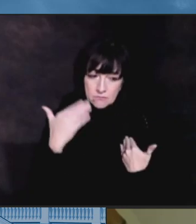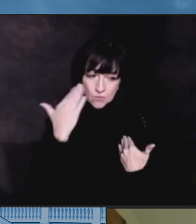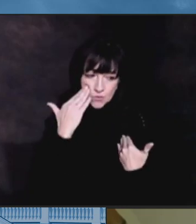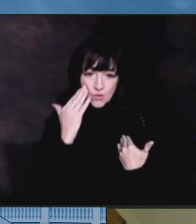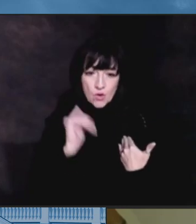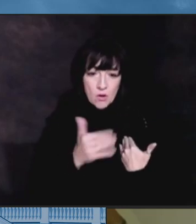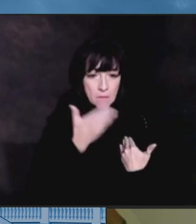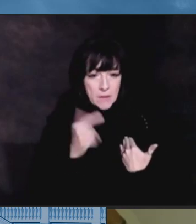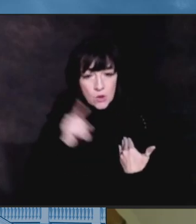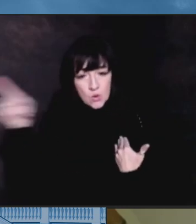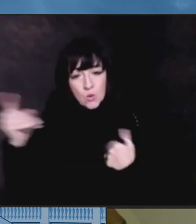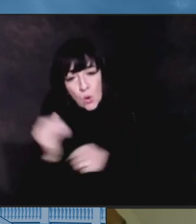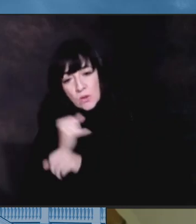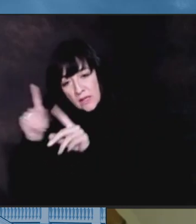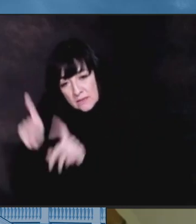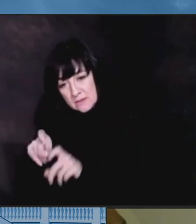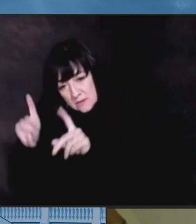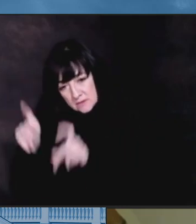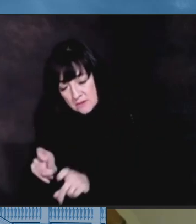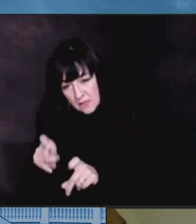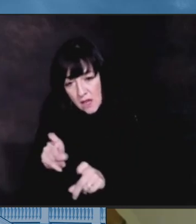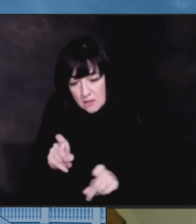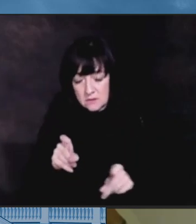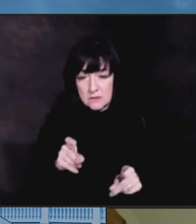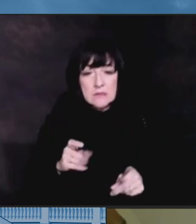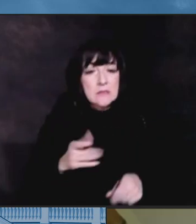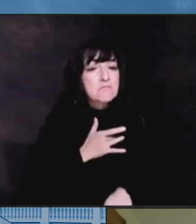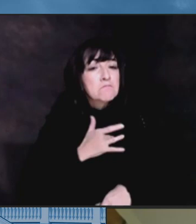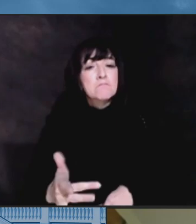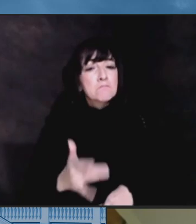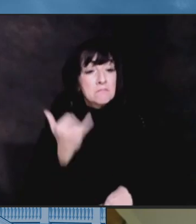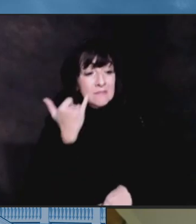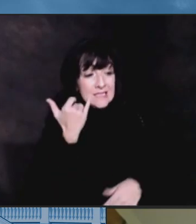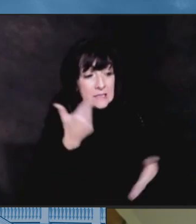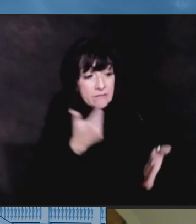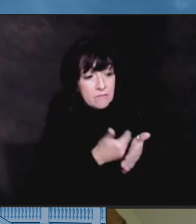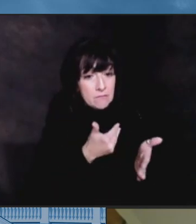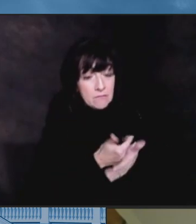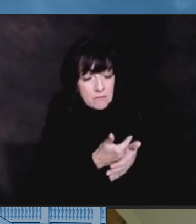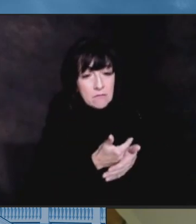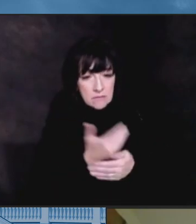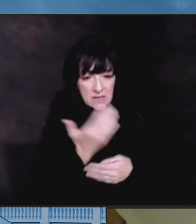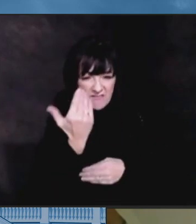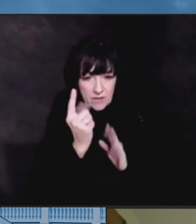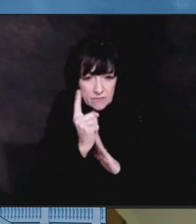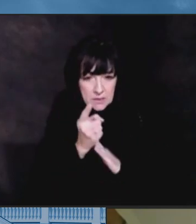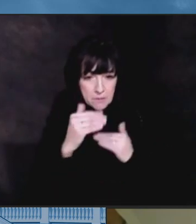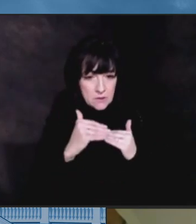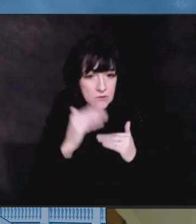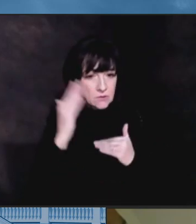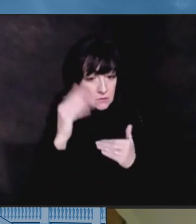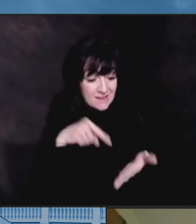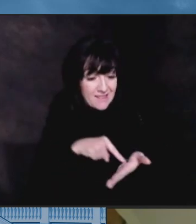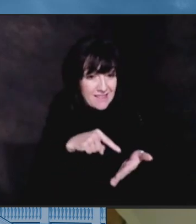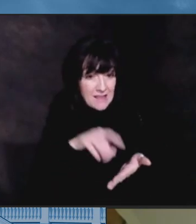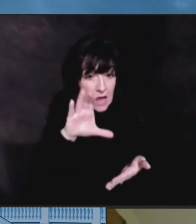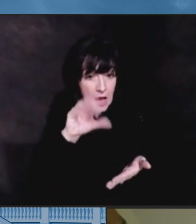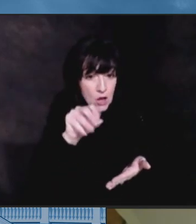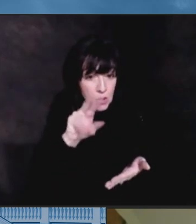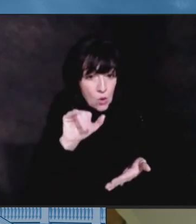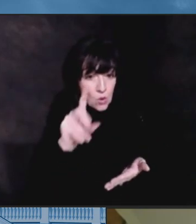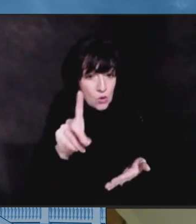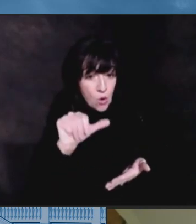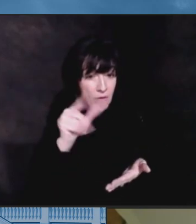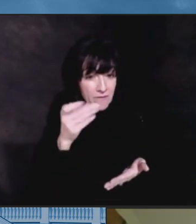feet of them for 15 minutes. It is a good little tool, particularly when there's so much virus being